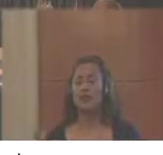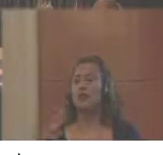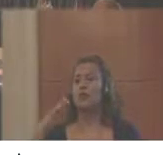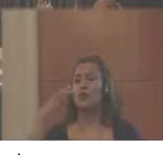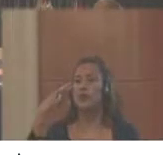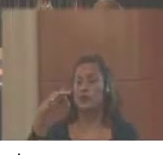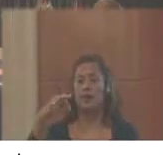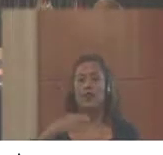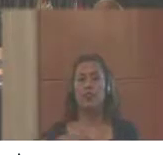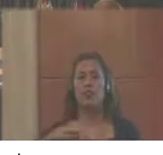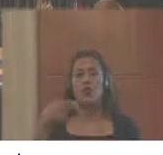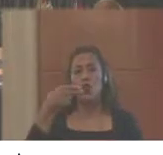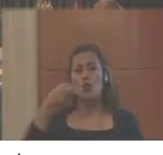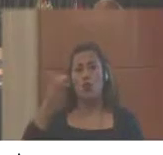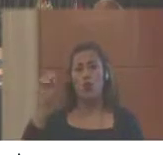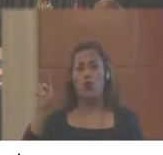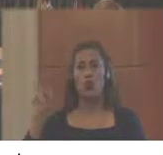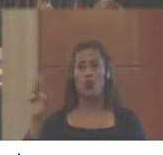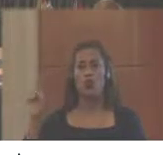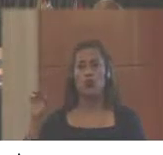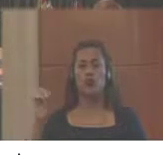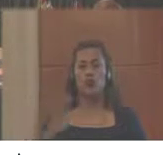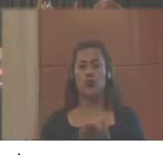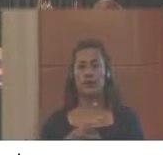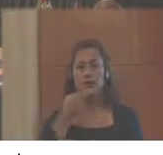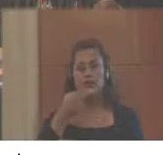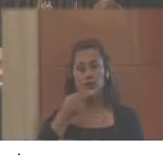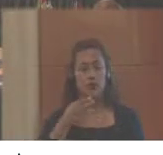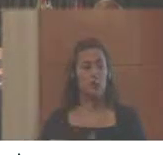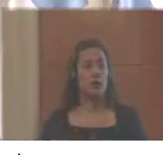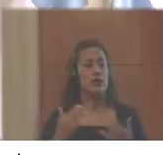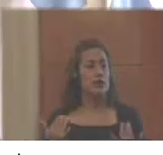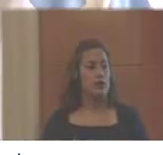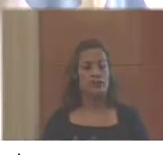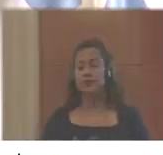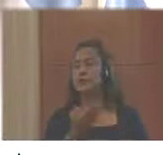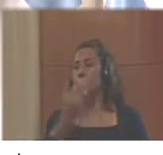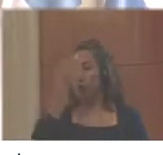Representative of Honduras. Good afternoon.